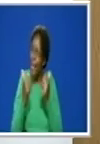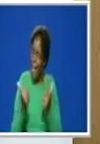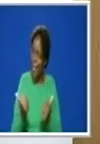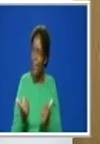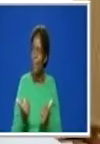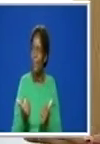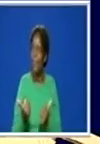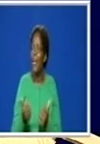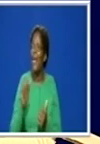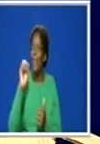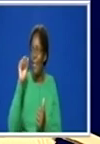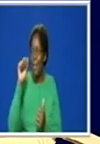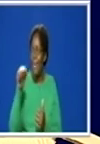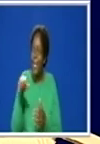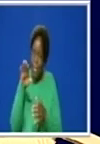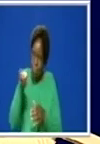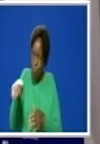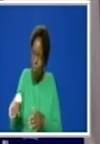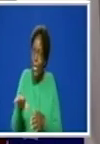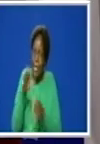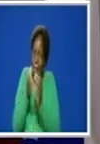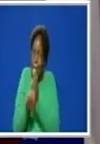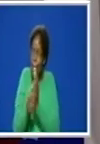Okay. Yeah, just place the maize there on the table.